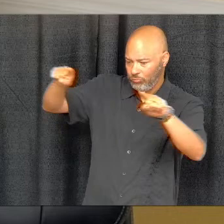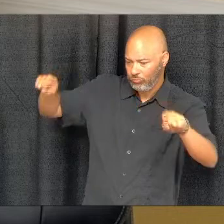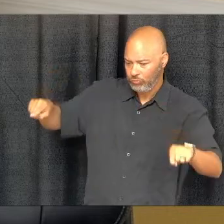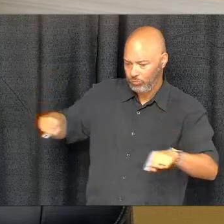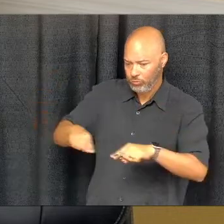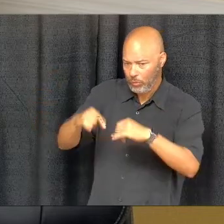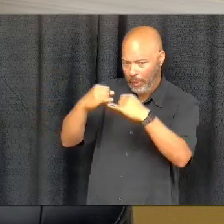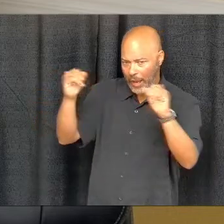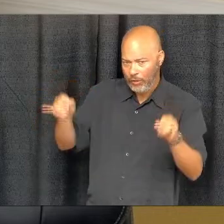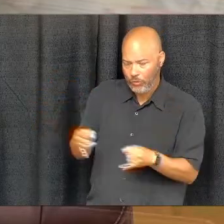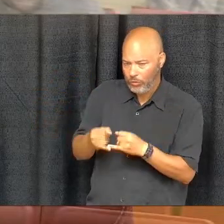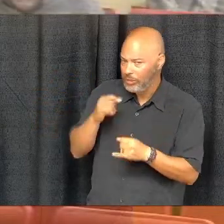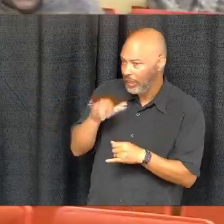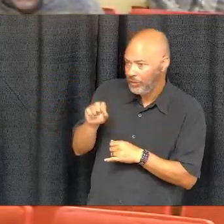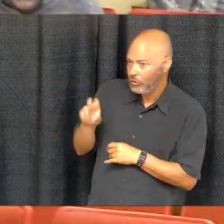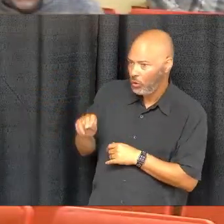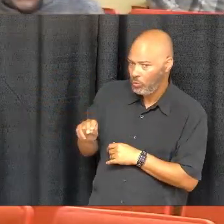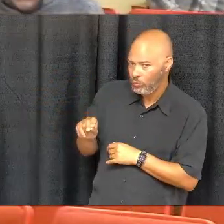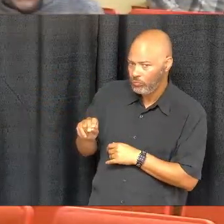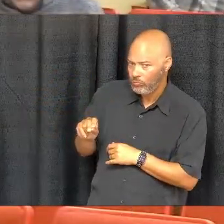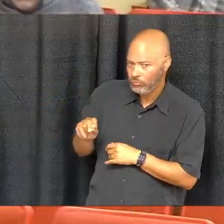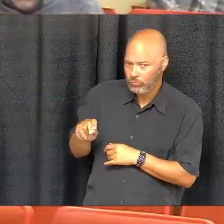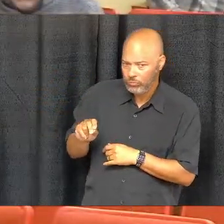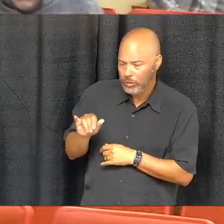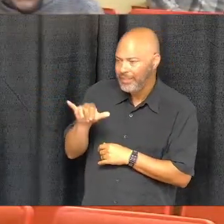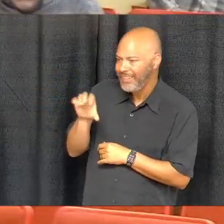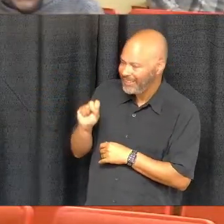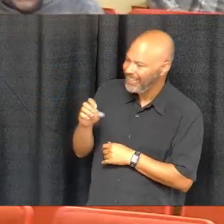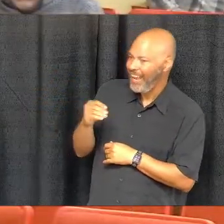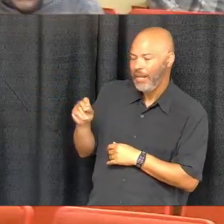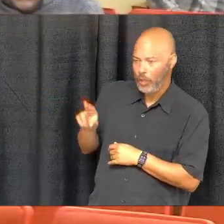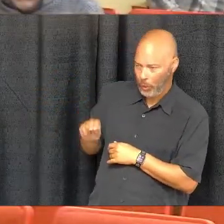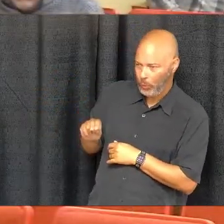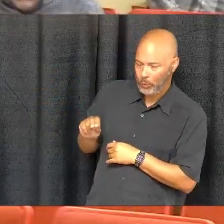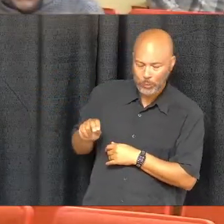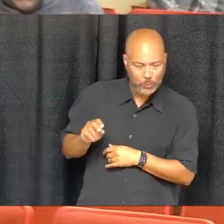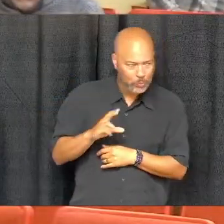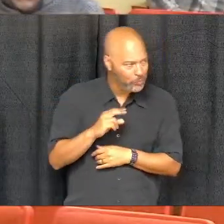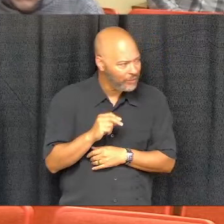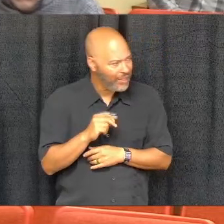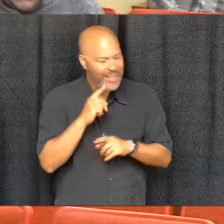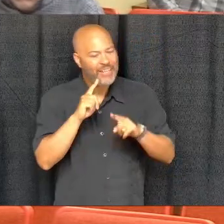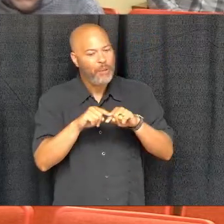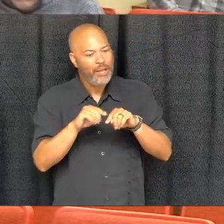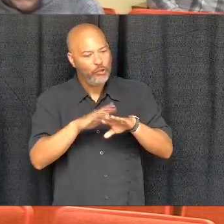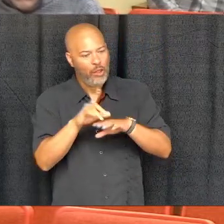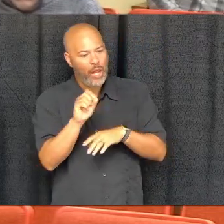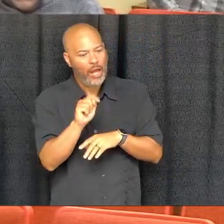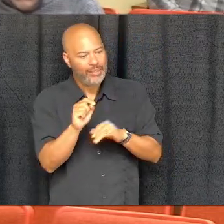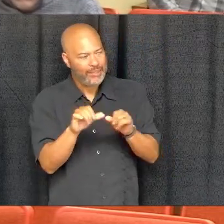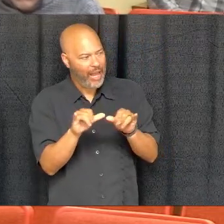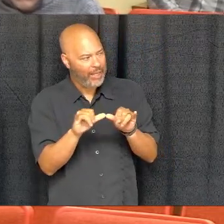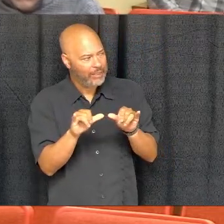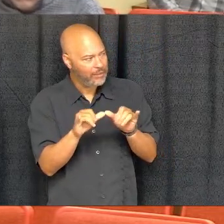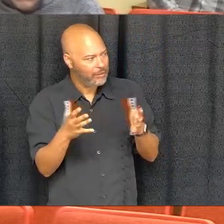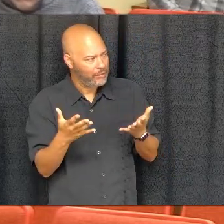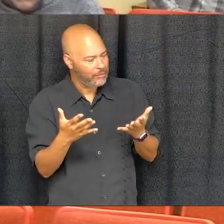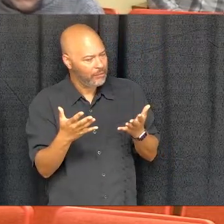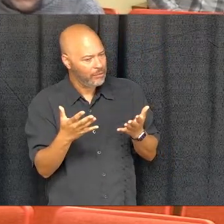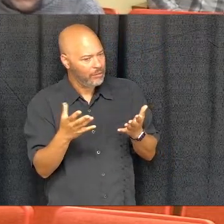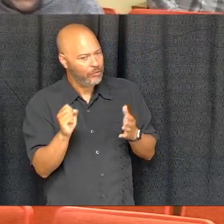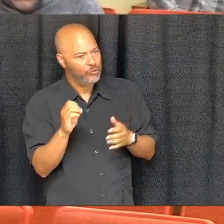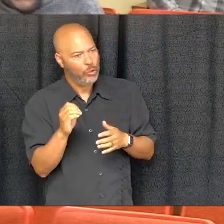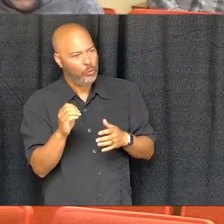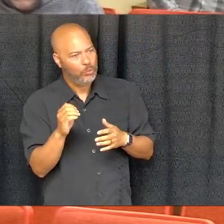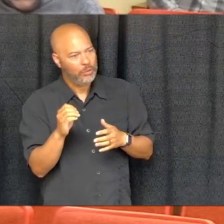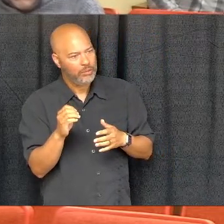neighborhood? Yes or no? Yes and no. It depends on the lot size. So, some.